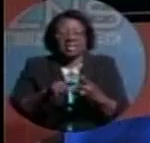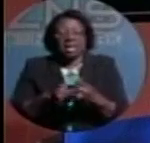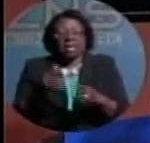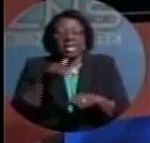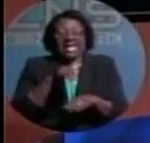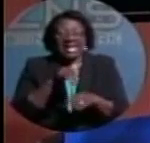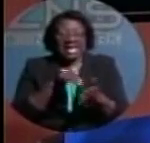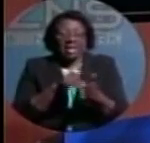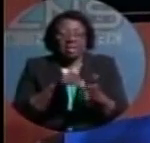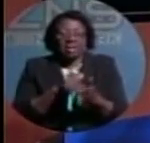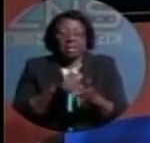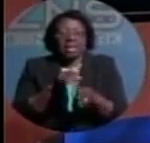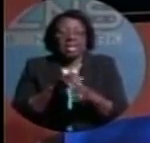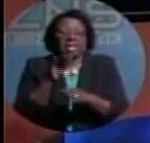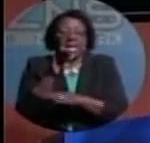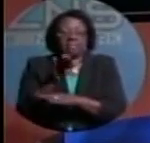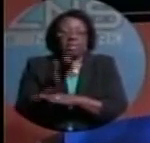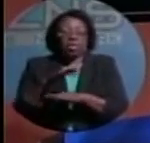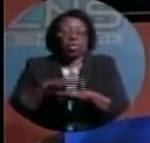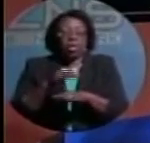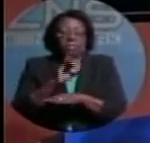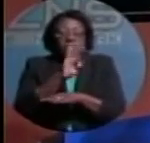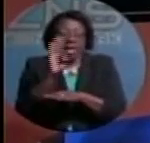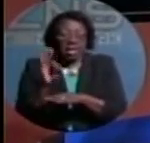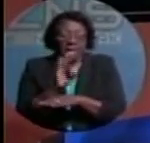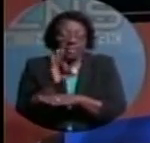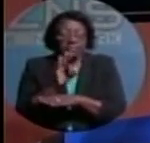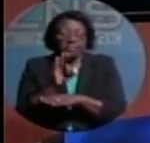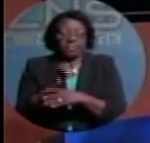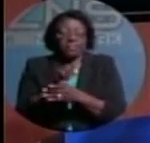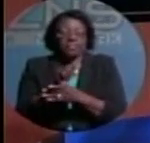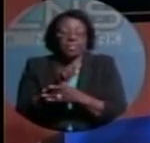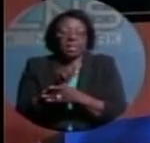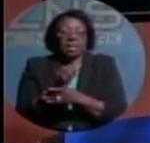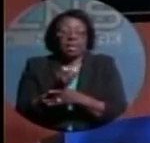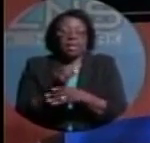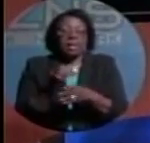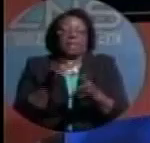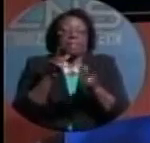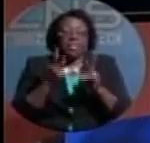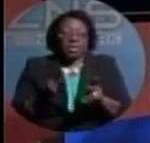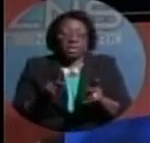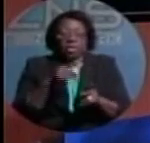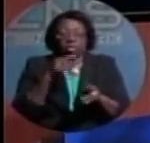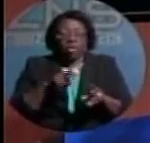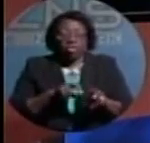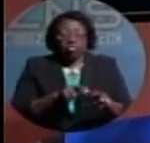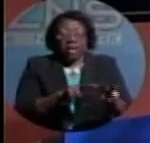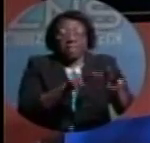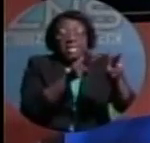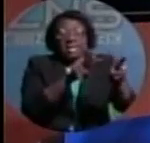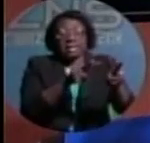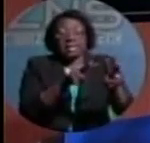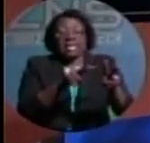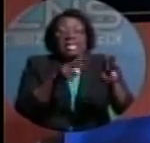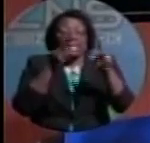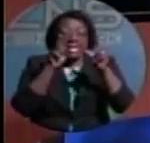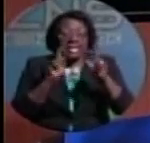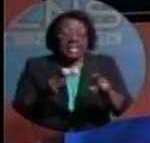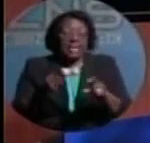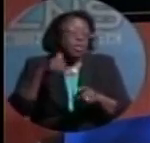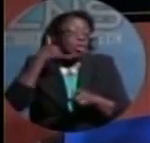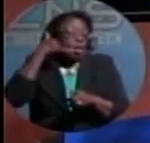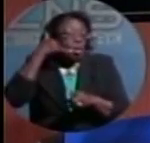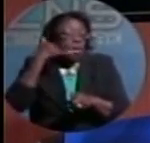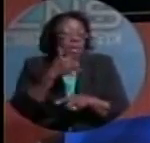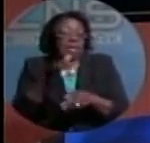you should note that this schedule is subject to change based on conditions. Passengers with itineraries to or from LPIA should